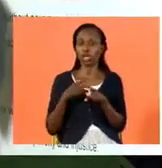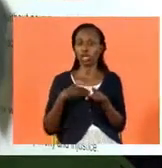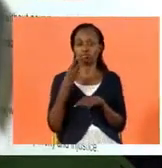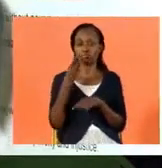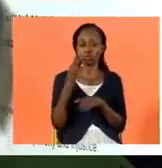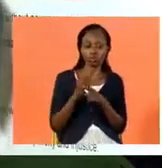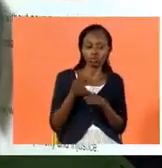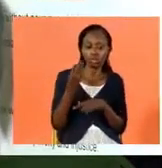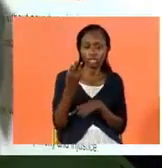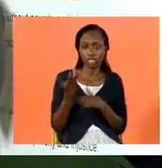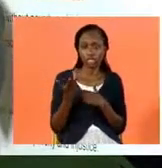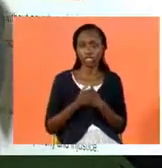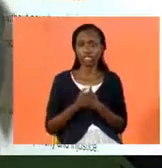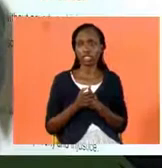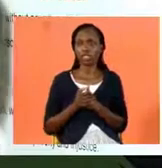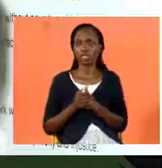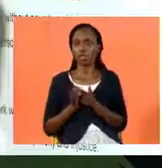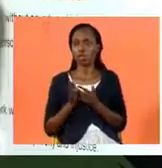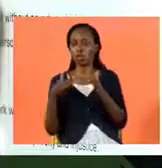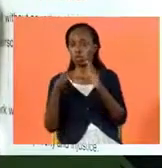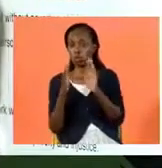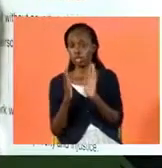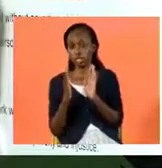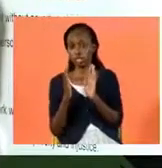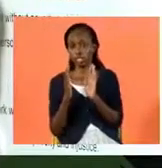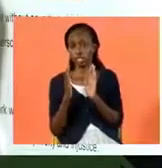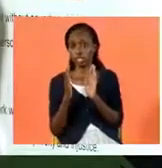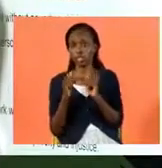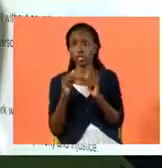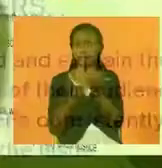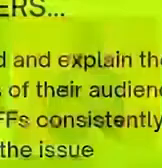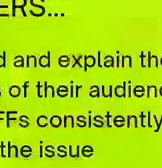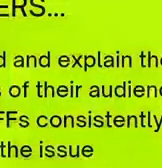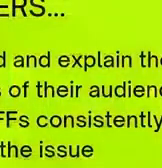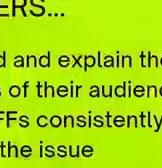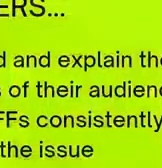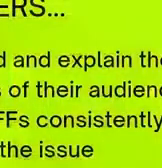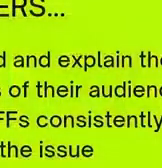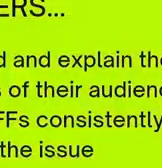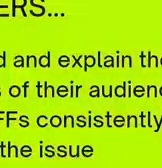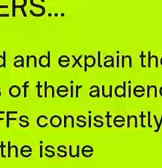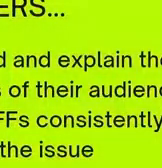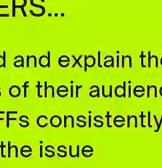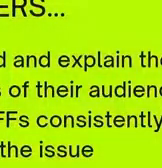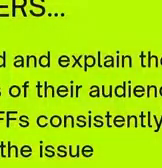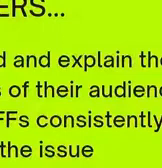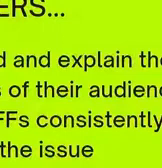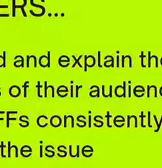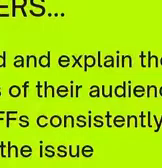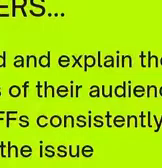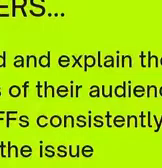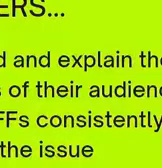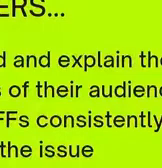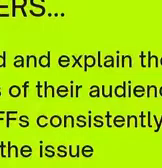three real tips. If we could discuss this further in terms of what they are in particular, but there really are about 2